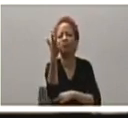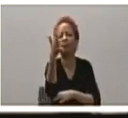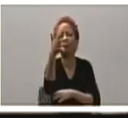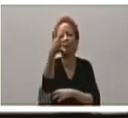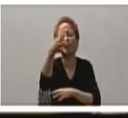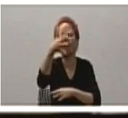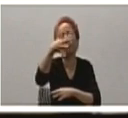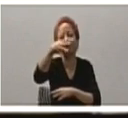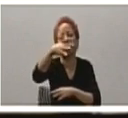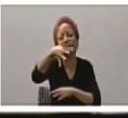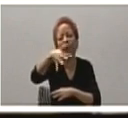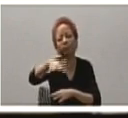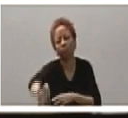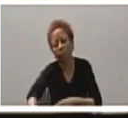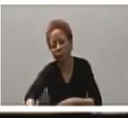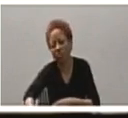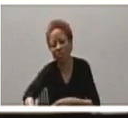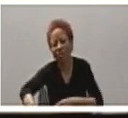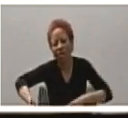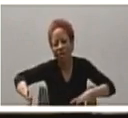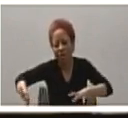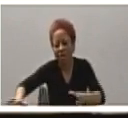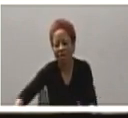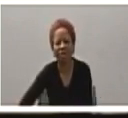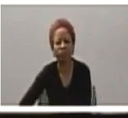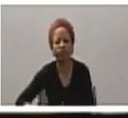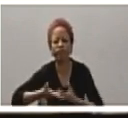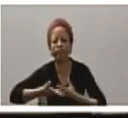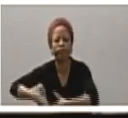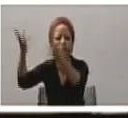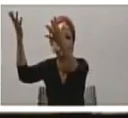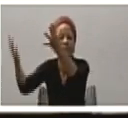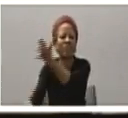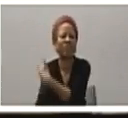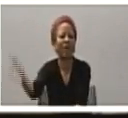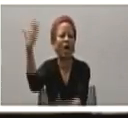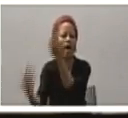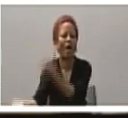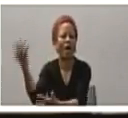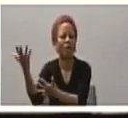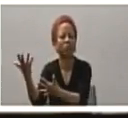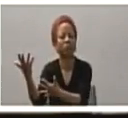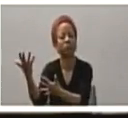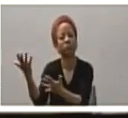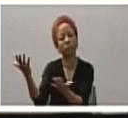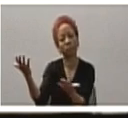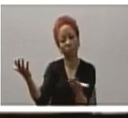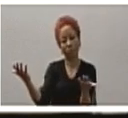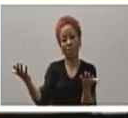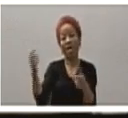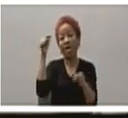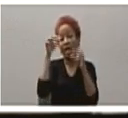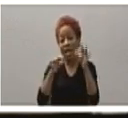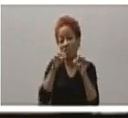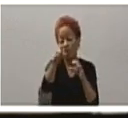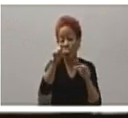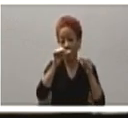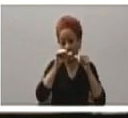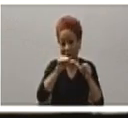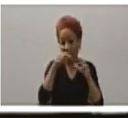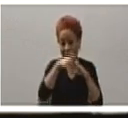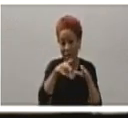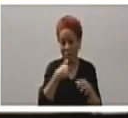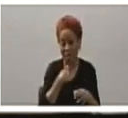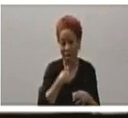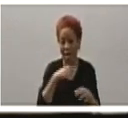branches are collected and thrown on the fire, and they are burned. If you remain in me, and